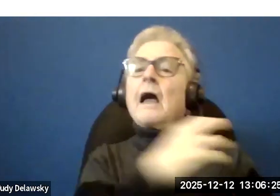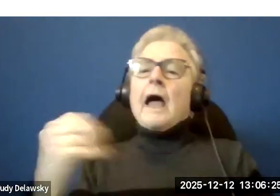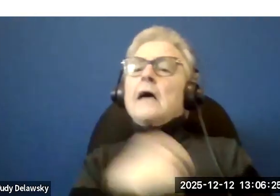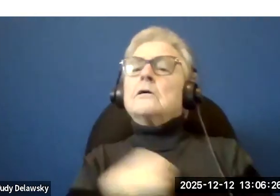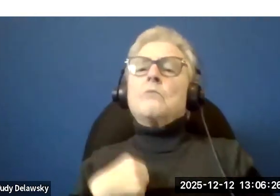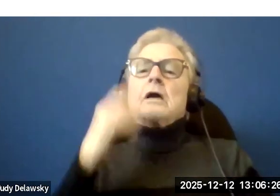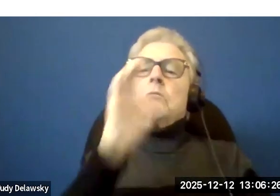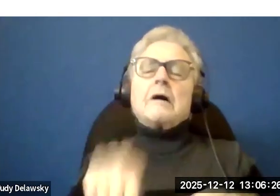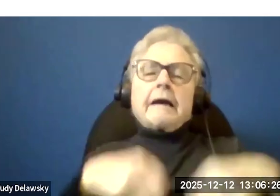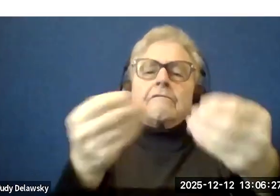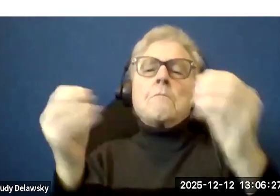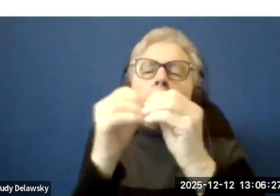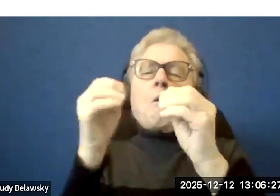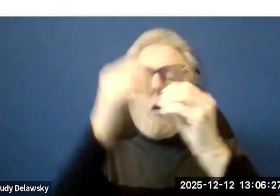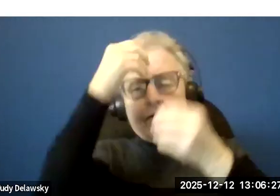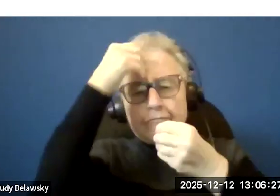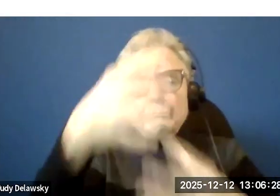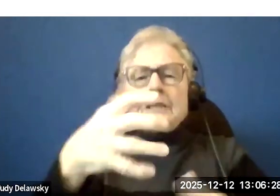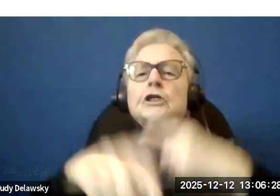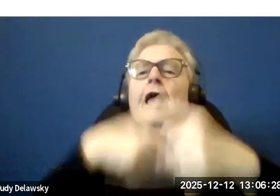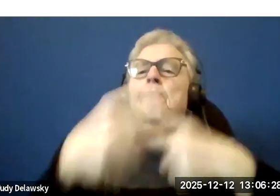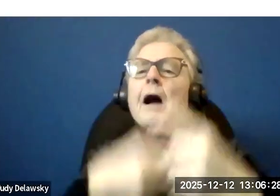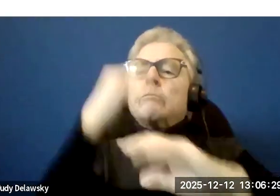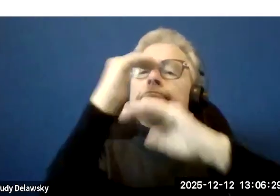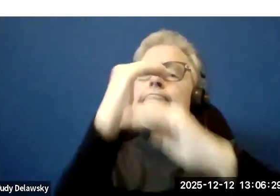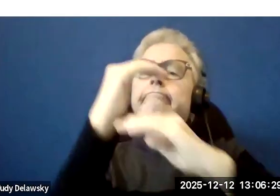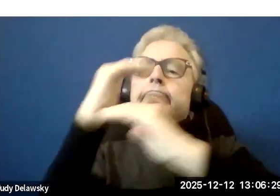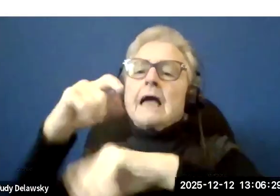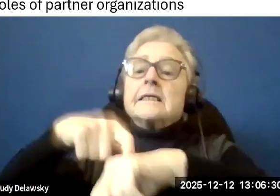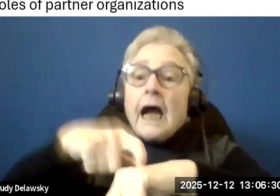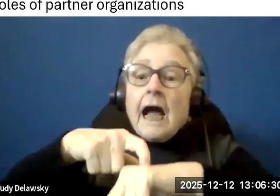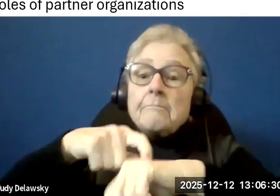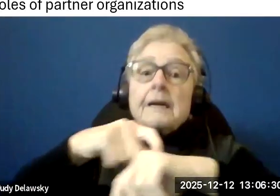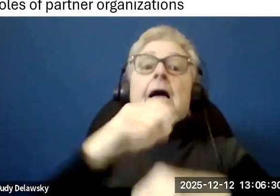about the timeline as well as how you can get involved.